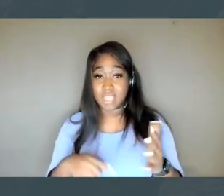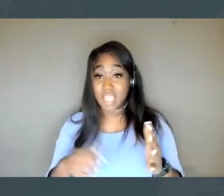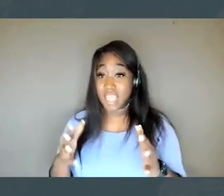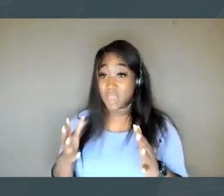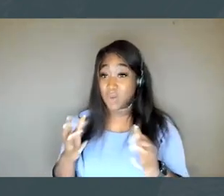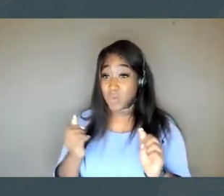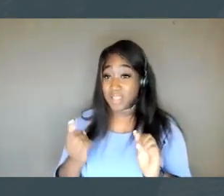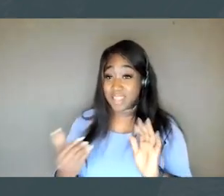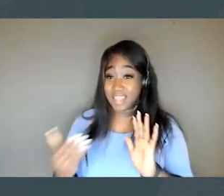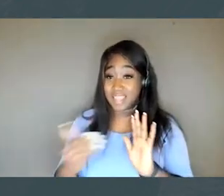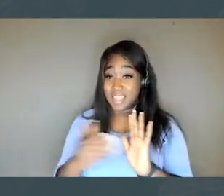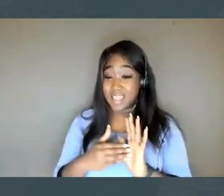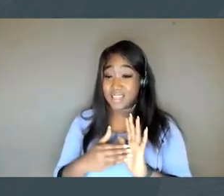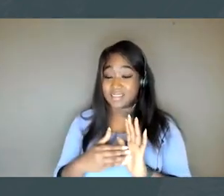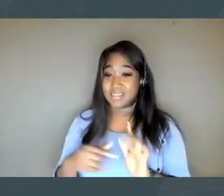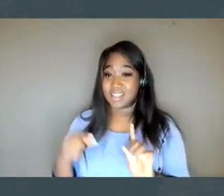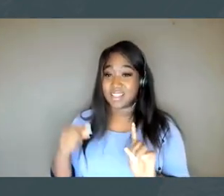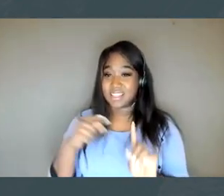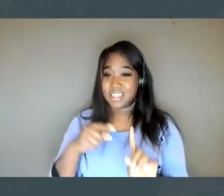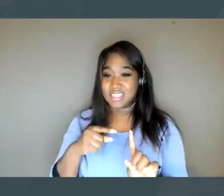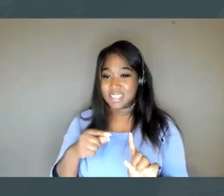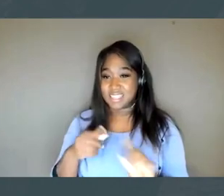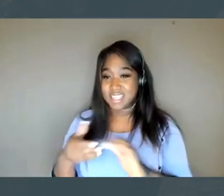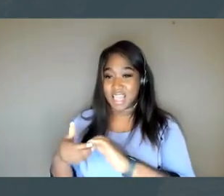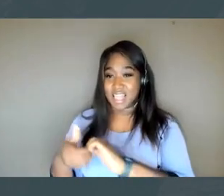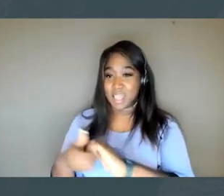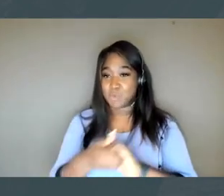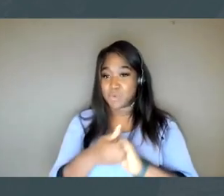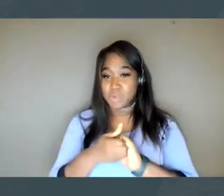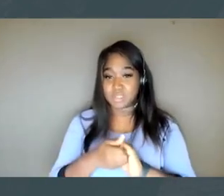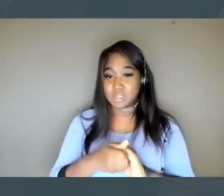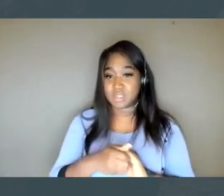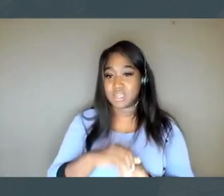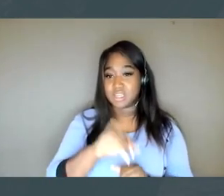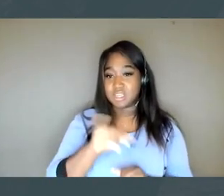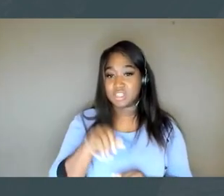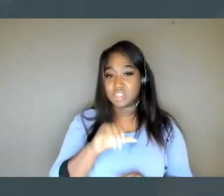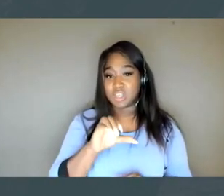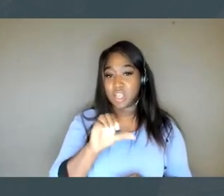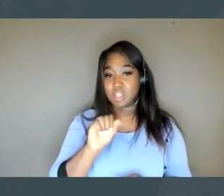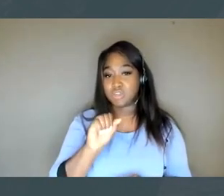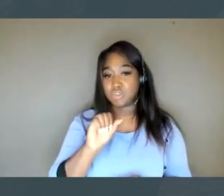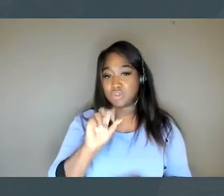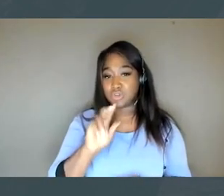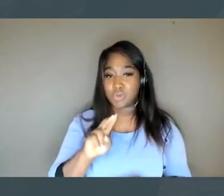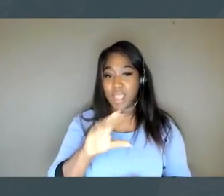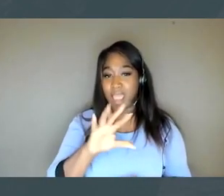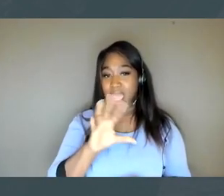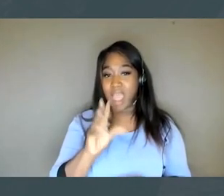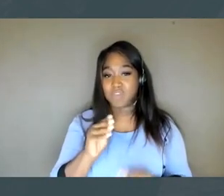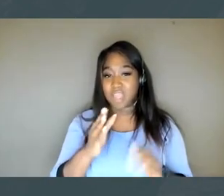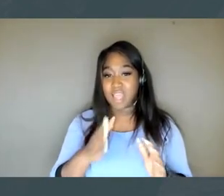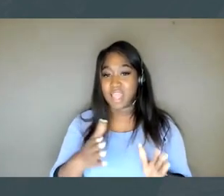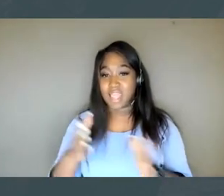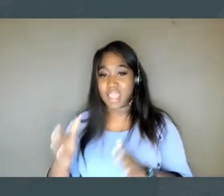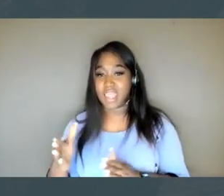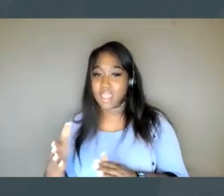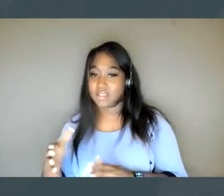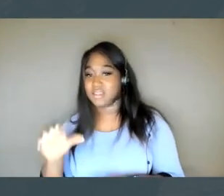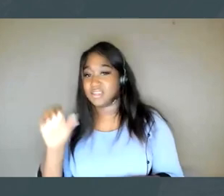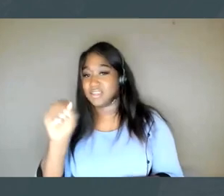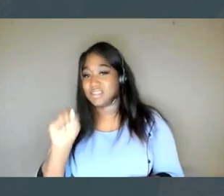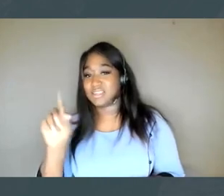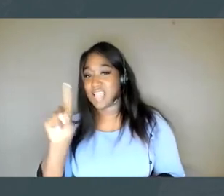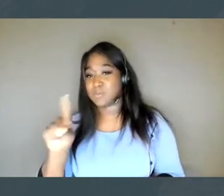this is a collaboration between JHU, Africana, and the Diaspora Solidarities Lab. So to learn more about the Diaspora Solidarities Lab,